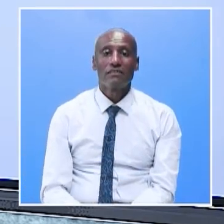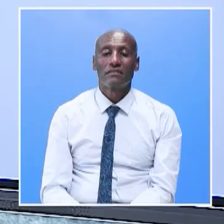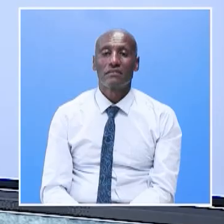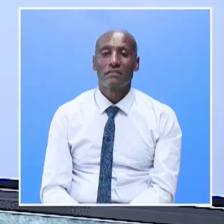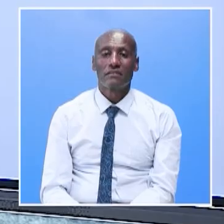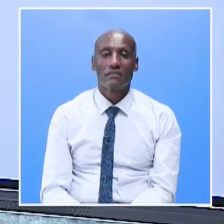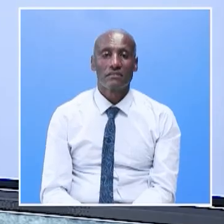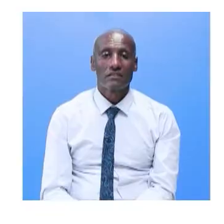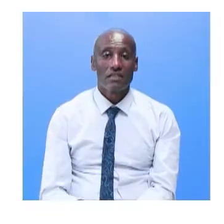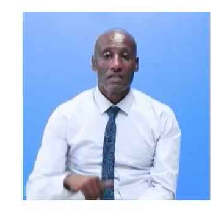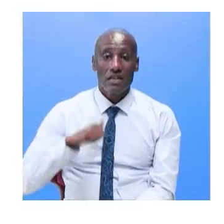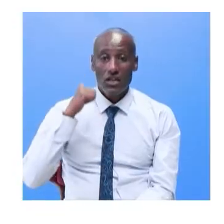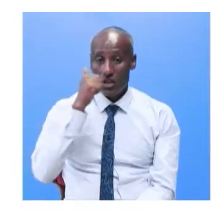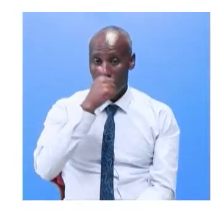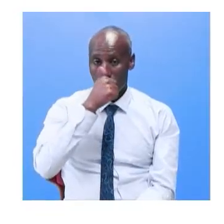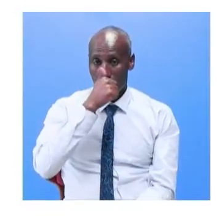is Ethiopia.